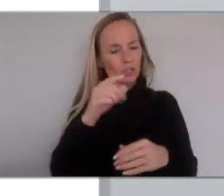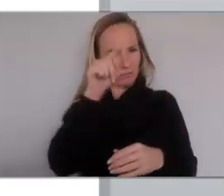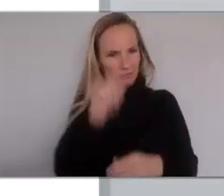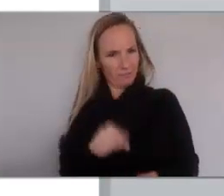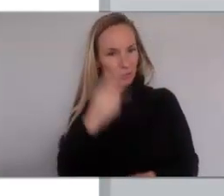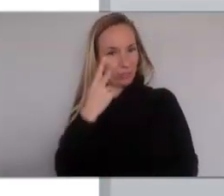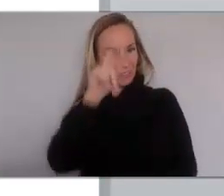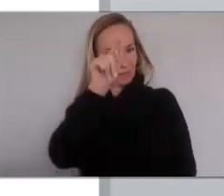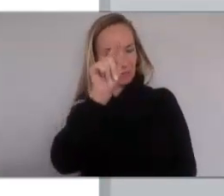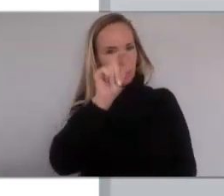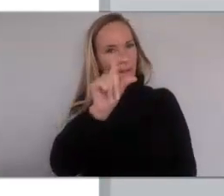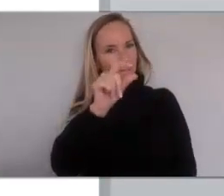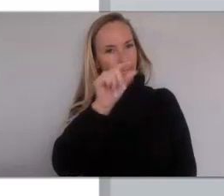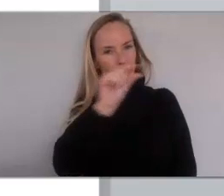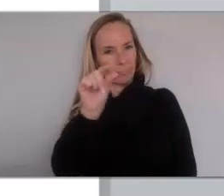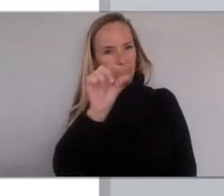here.